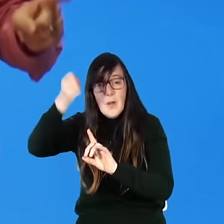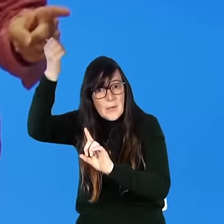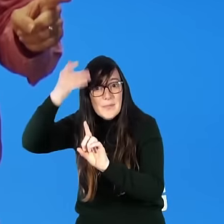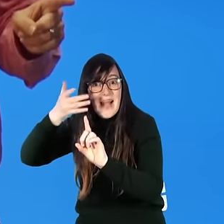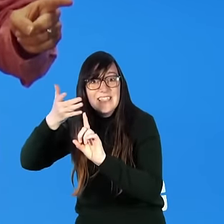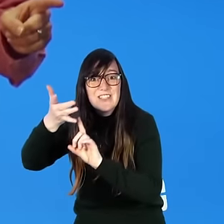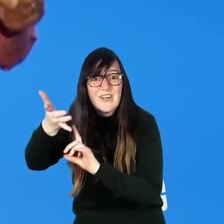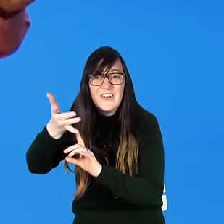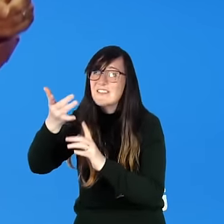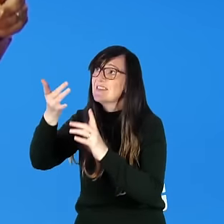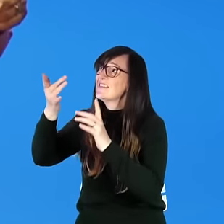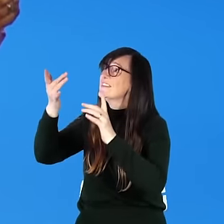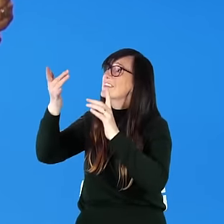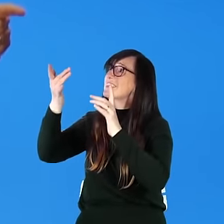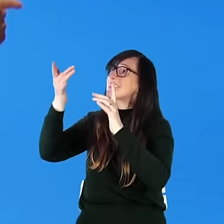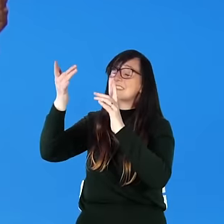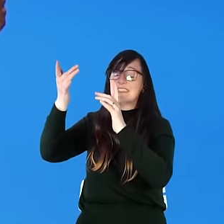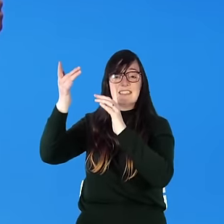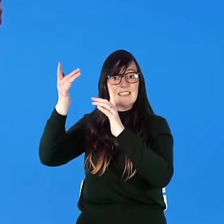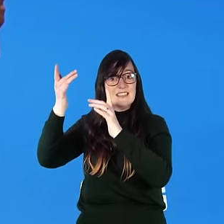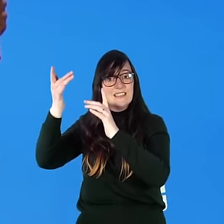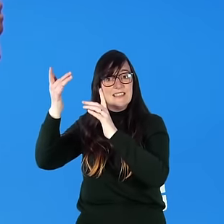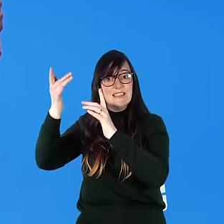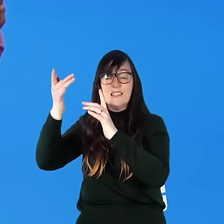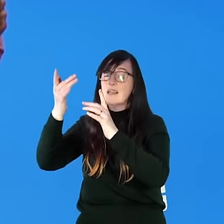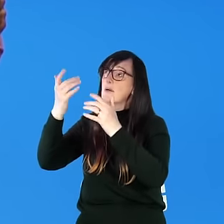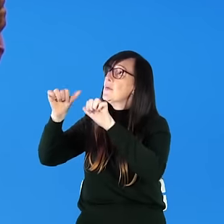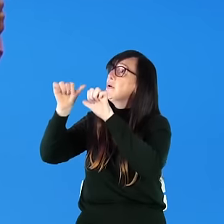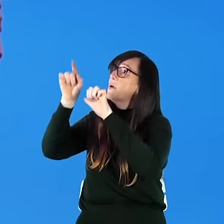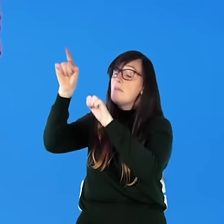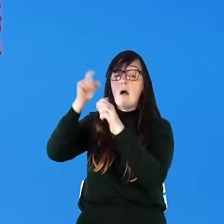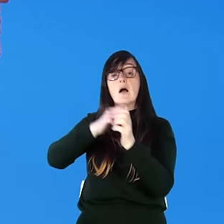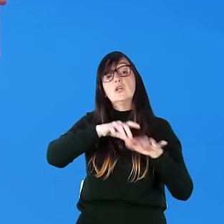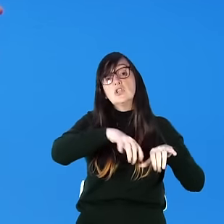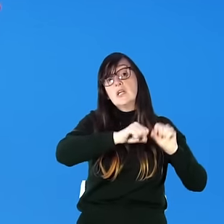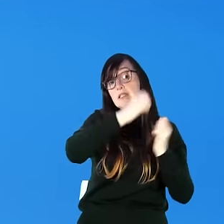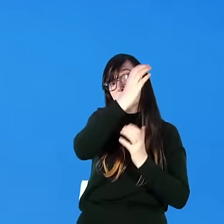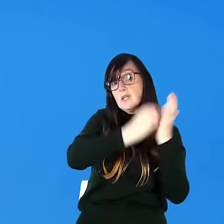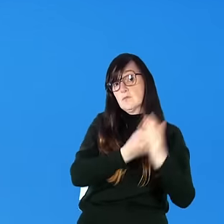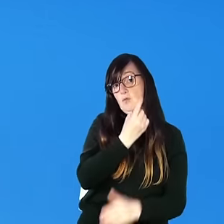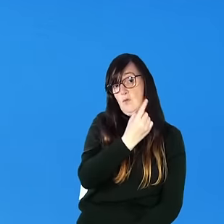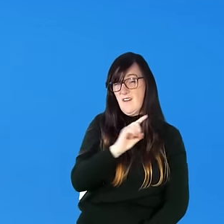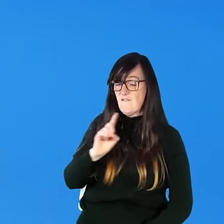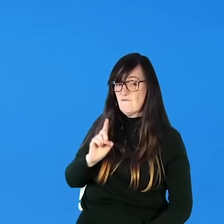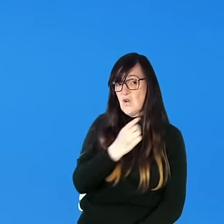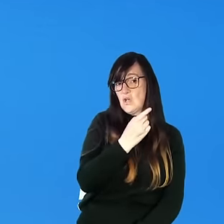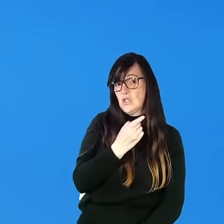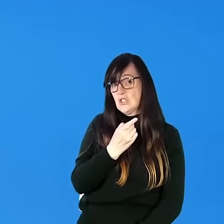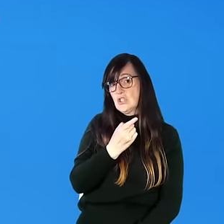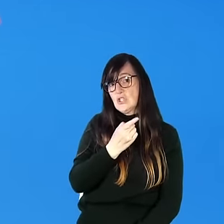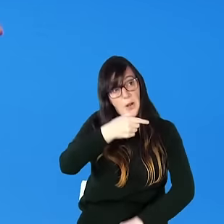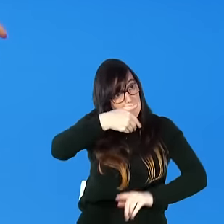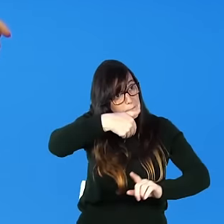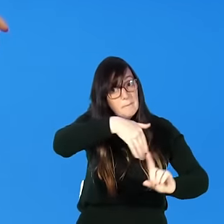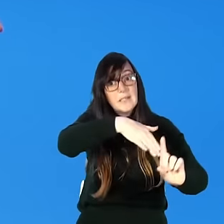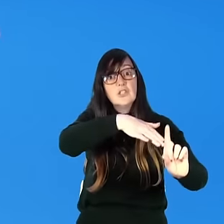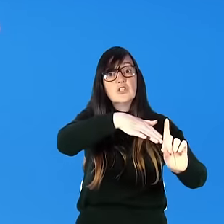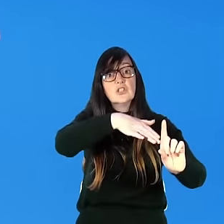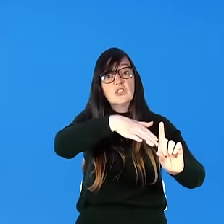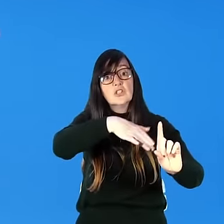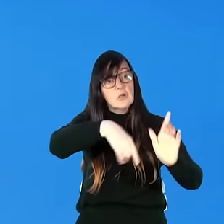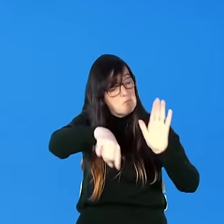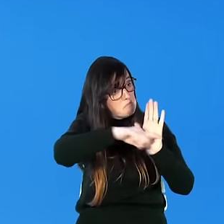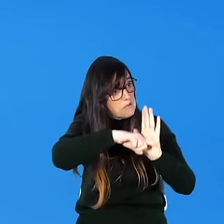to the New Testament to hear the call to mission. Genesis 1 is the first mission mandate. Fill the earth